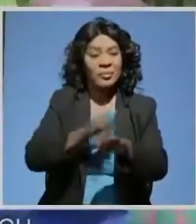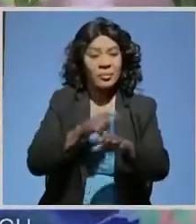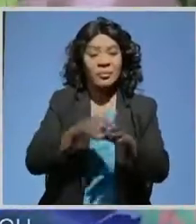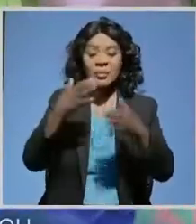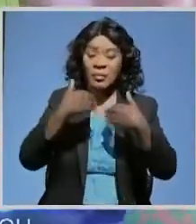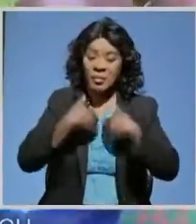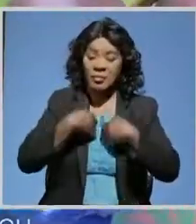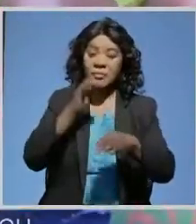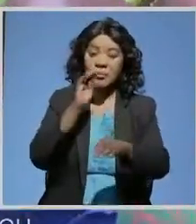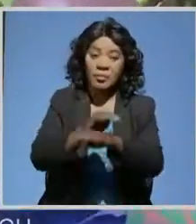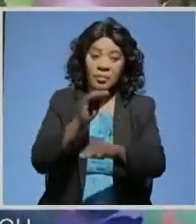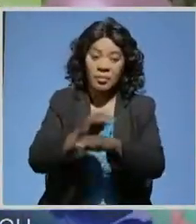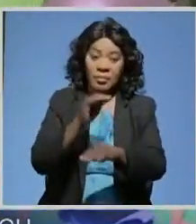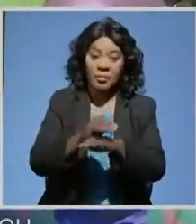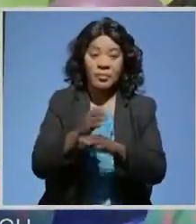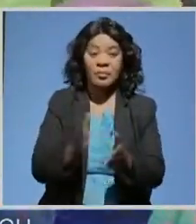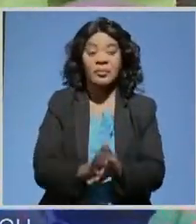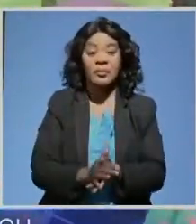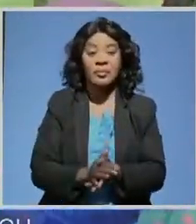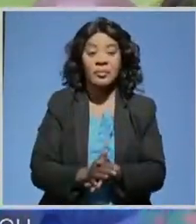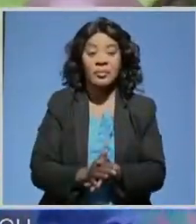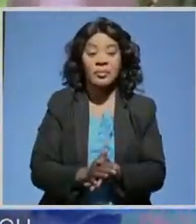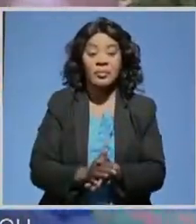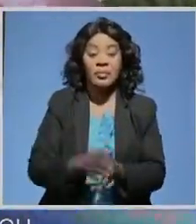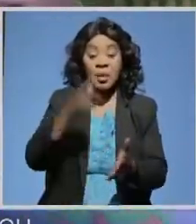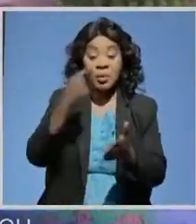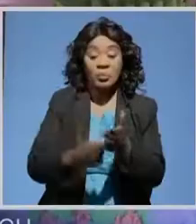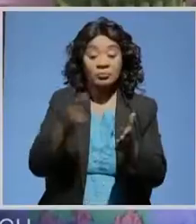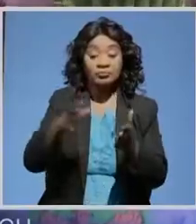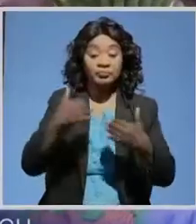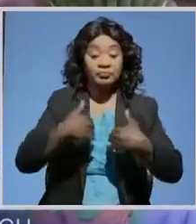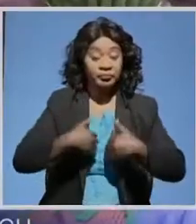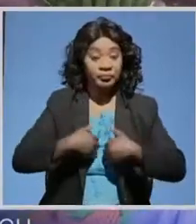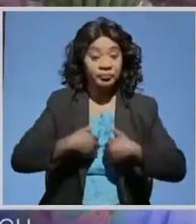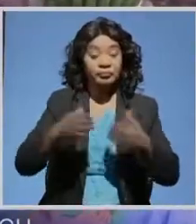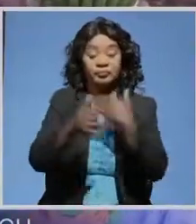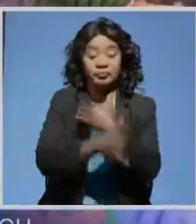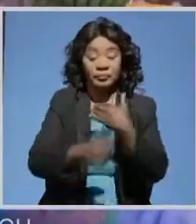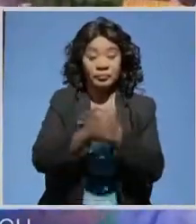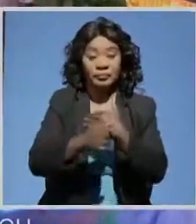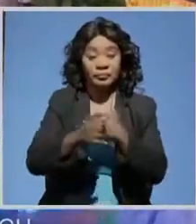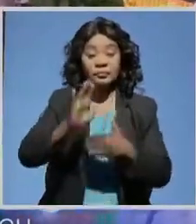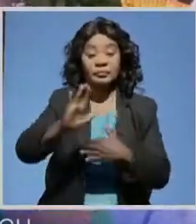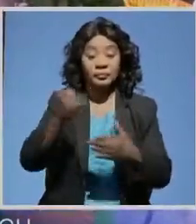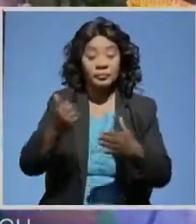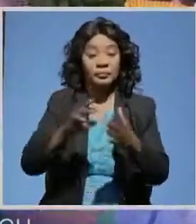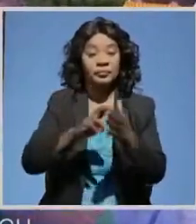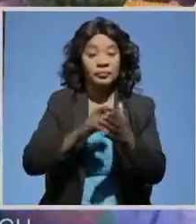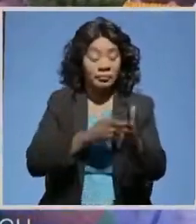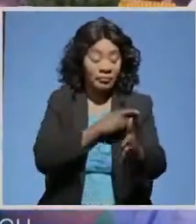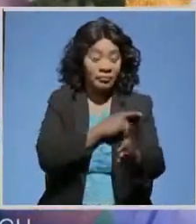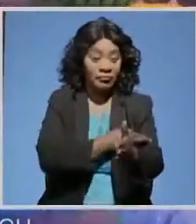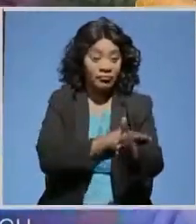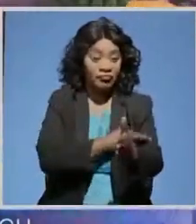more in harnessing the potential that lies in our country, in the various parts of the country, of course, and we aggregate this